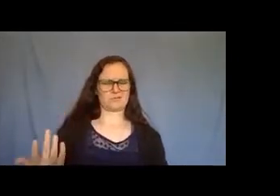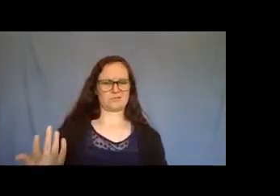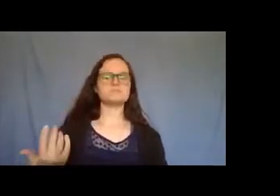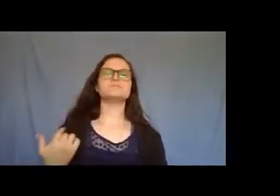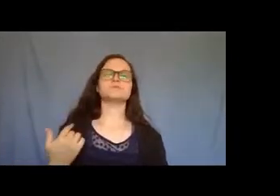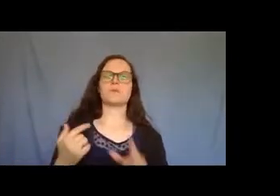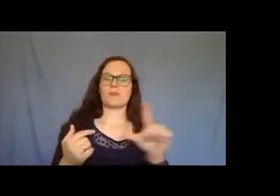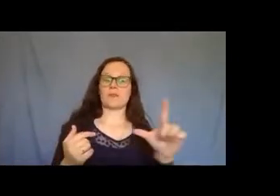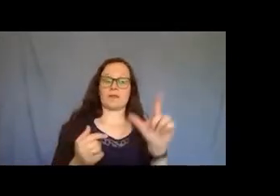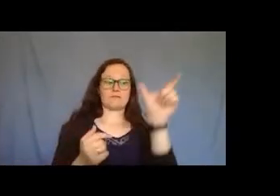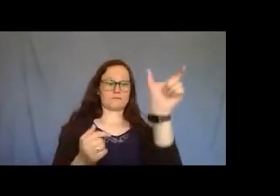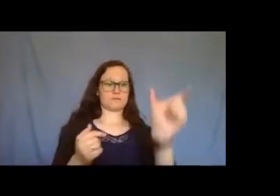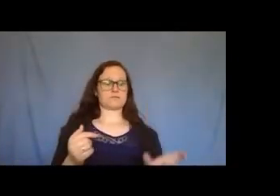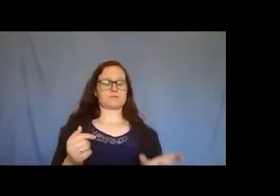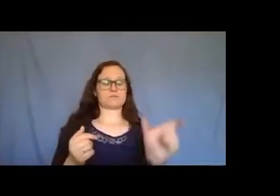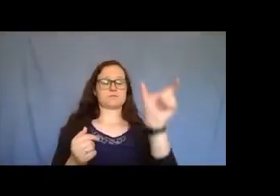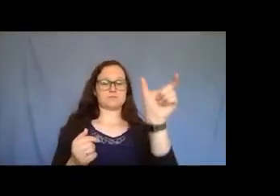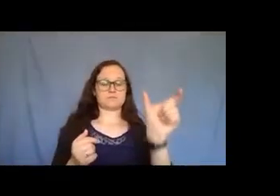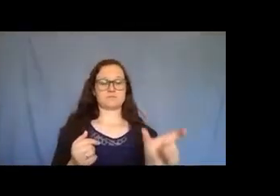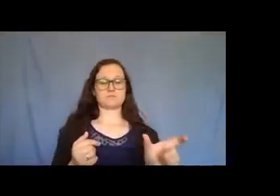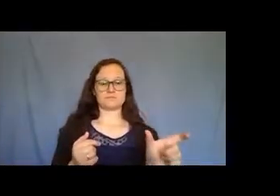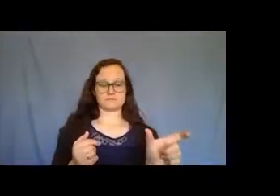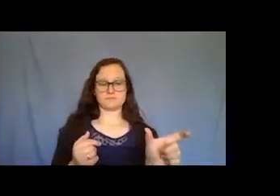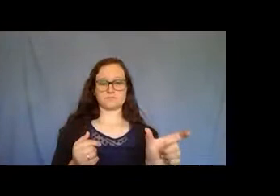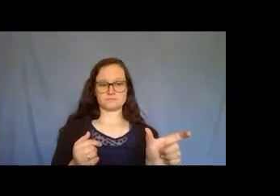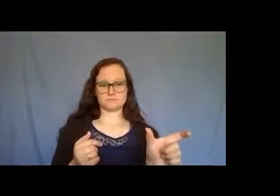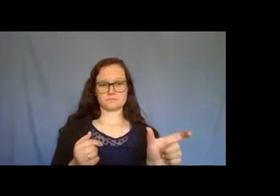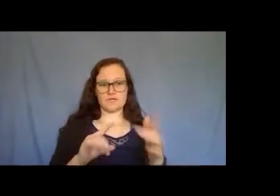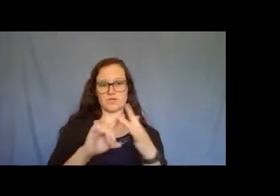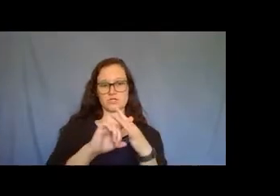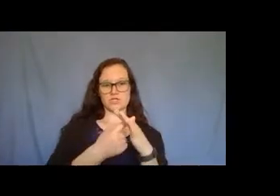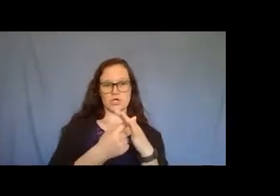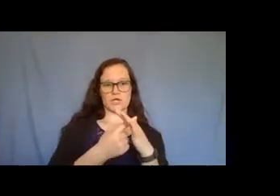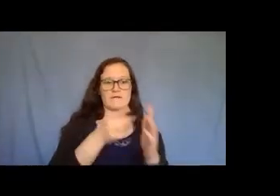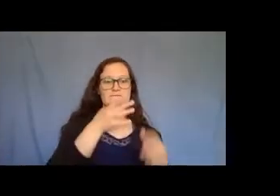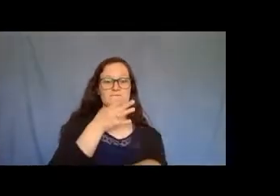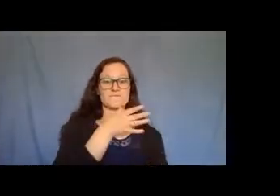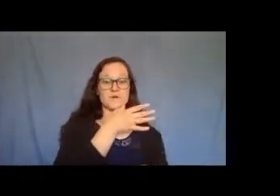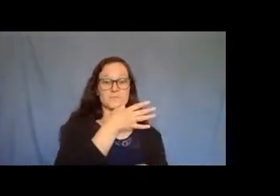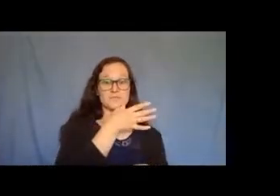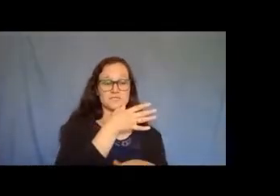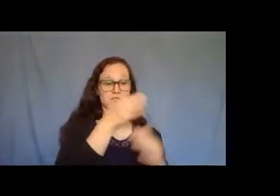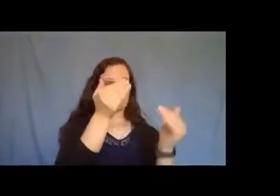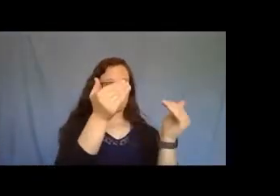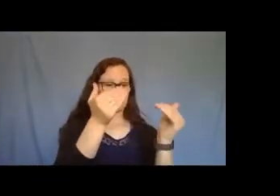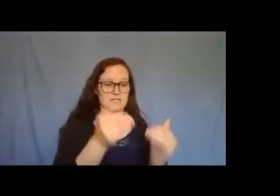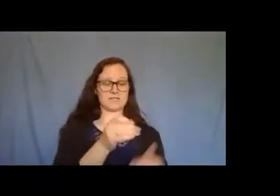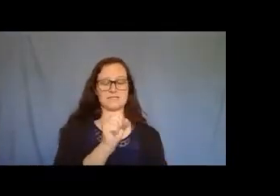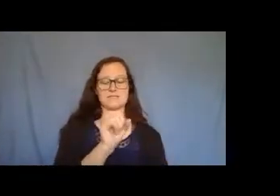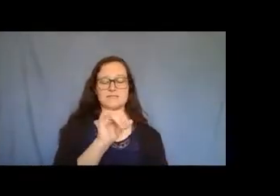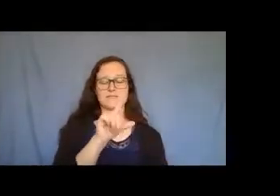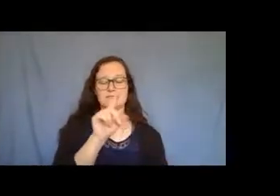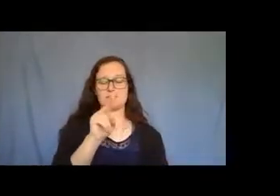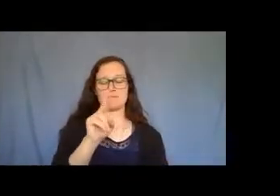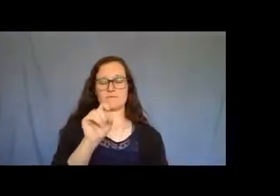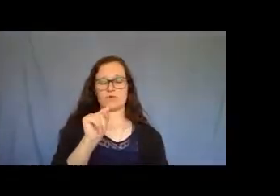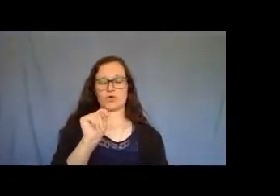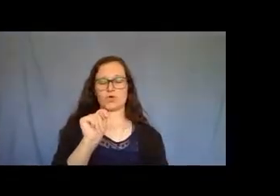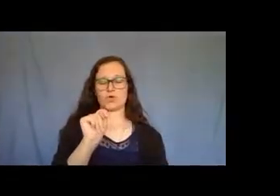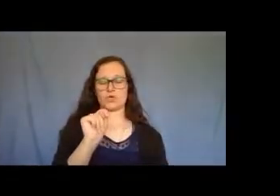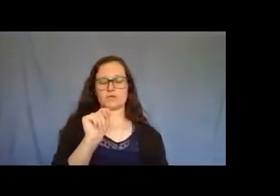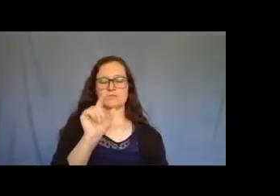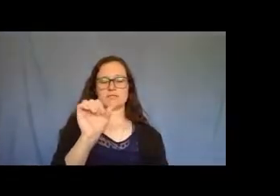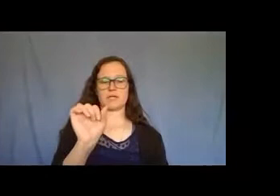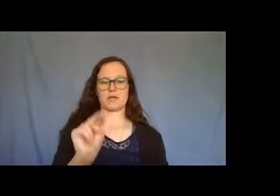left, going from Farmington all the way up to Silverton, lead